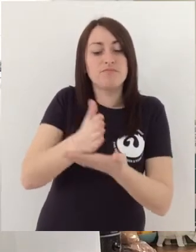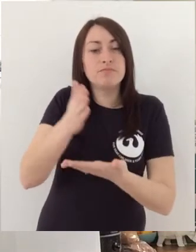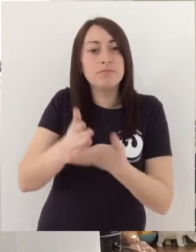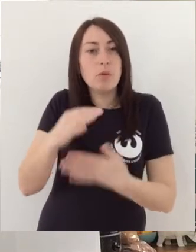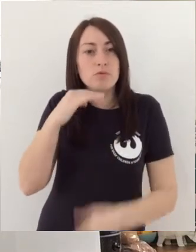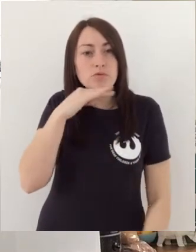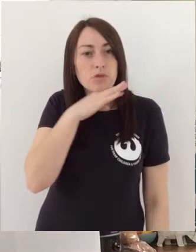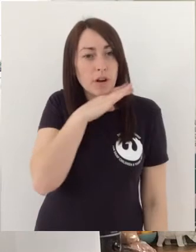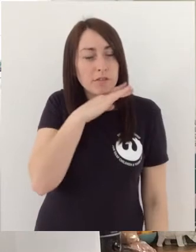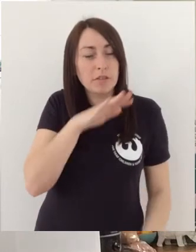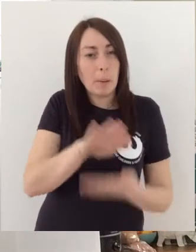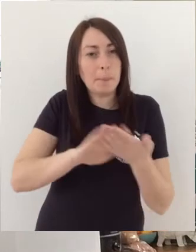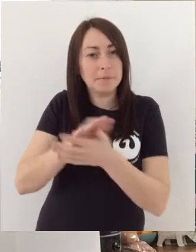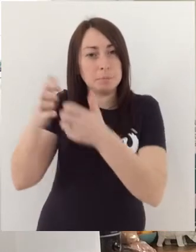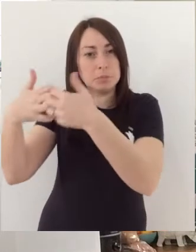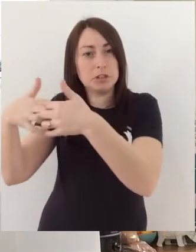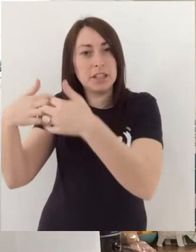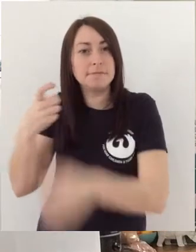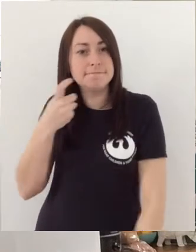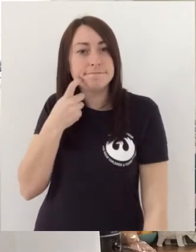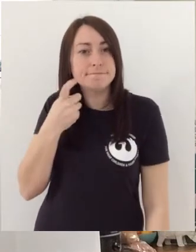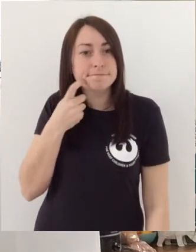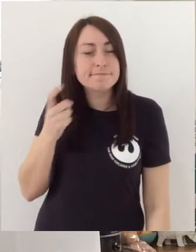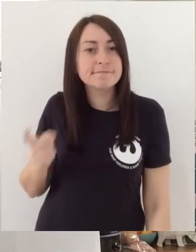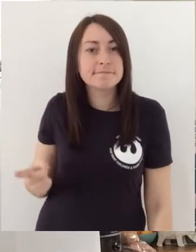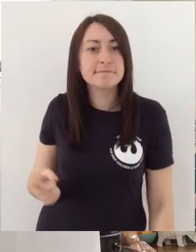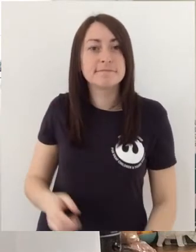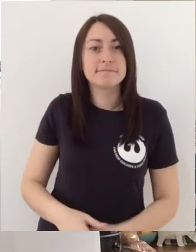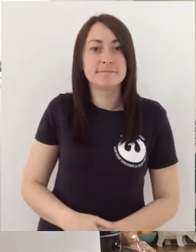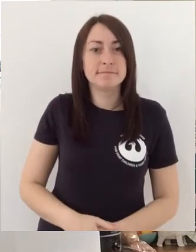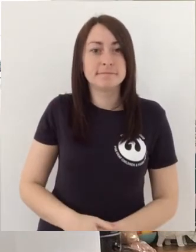churn up in there.